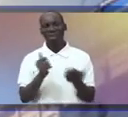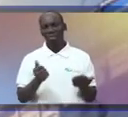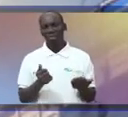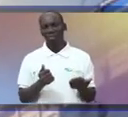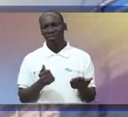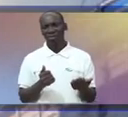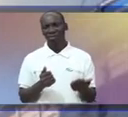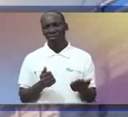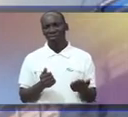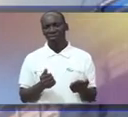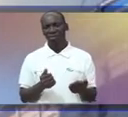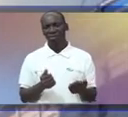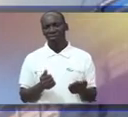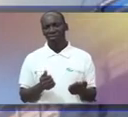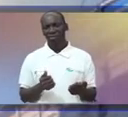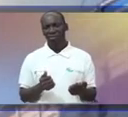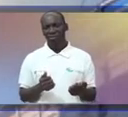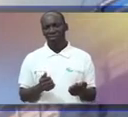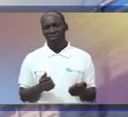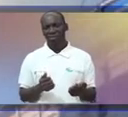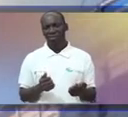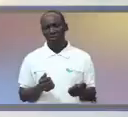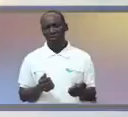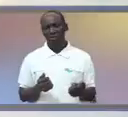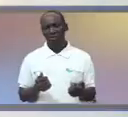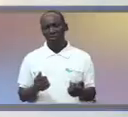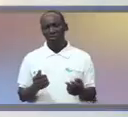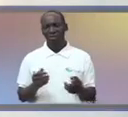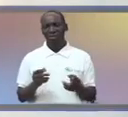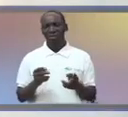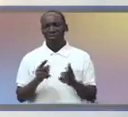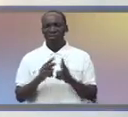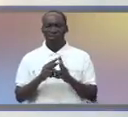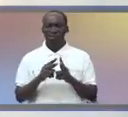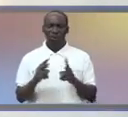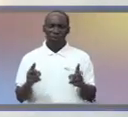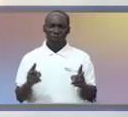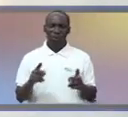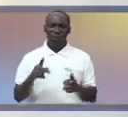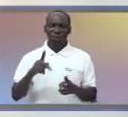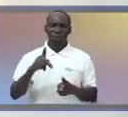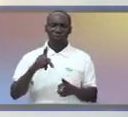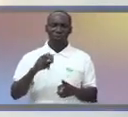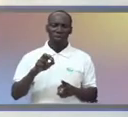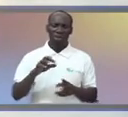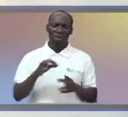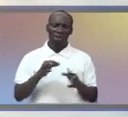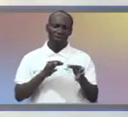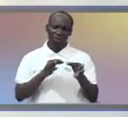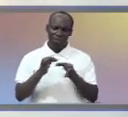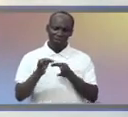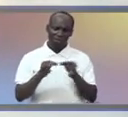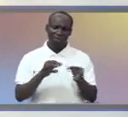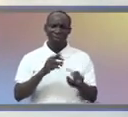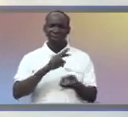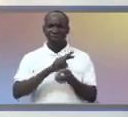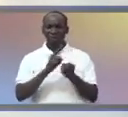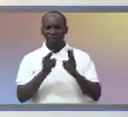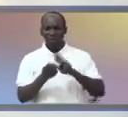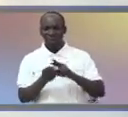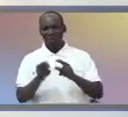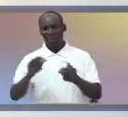na ɔwɔ sɛ ɔkɔtoa so wɔ anammɔ a ɛtɔ so mmiɛnsa ɔsɛ monsa kyerɛ ɔmo adwen na mo nyinaa ma wɔmmɔ mo asu yesu kristo din mu